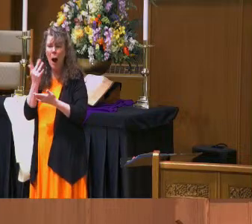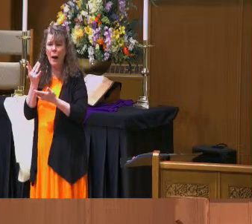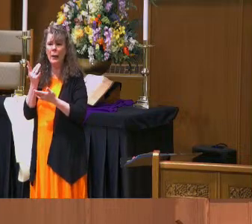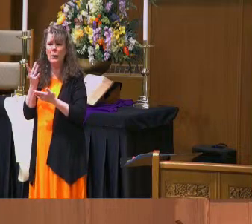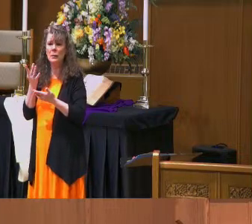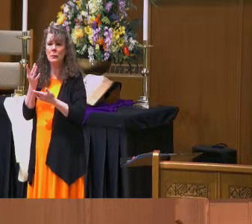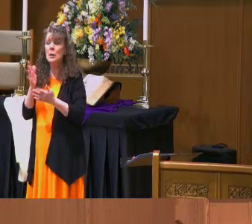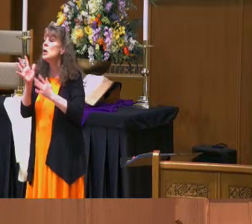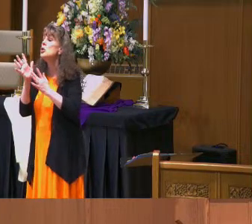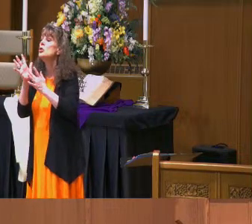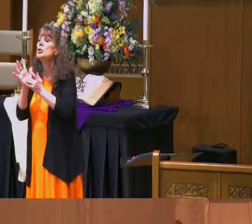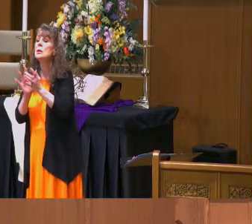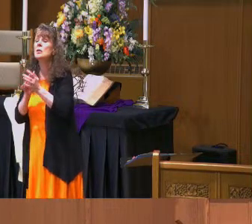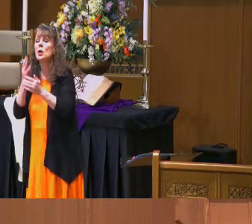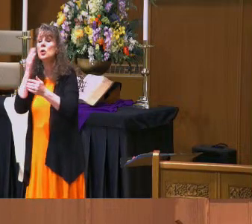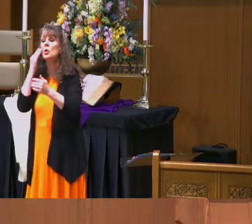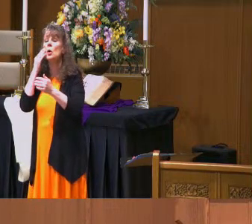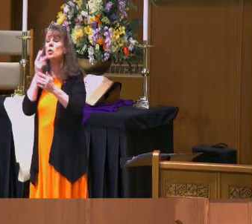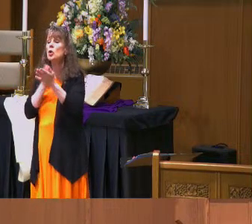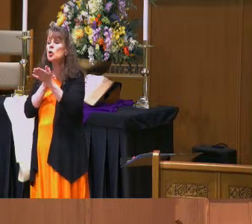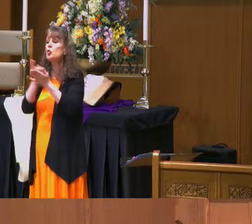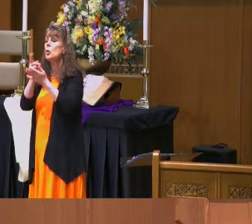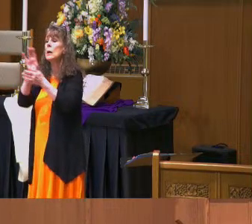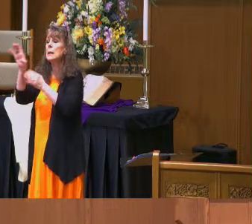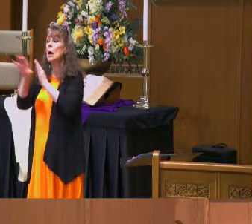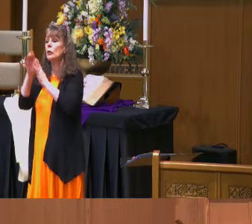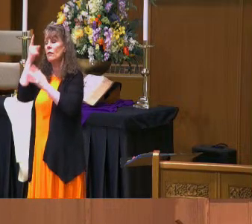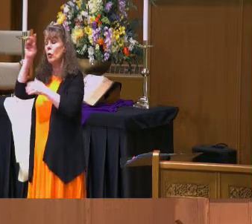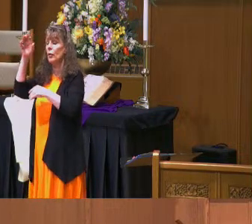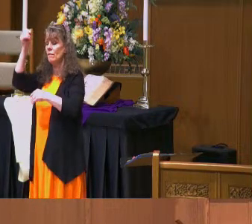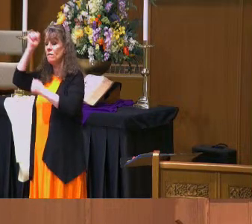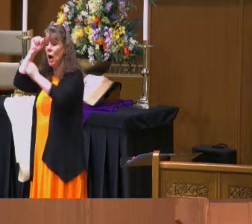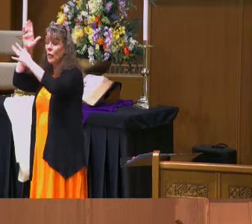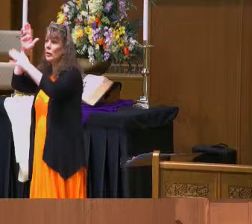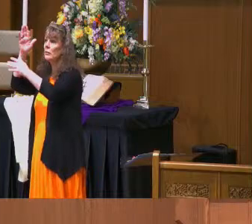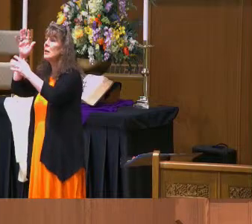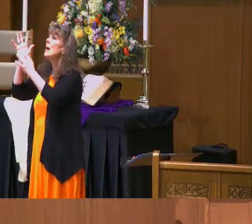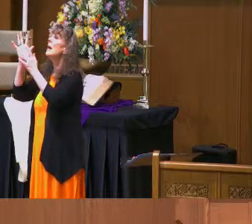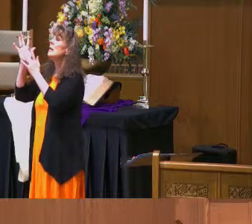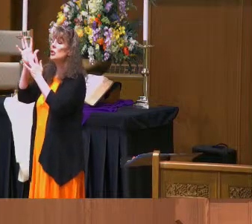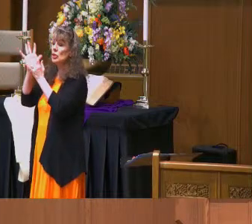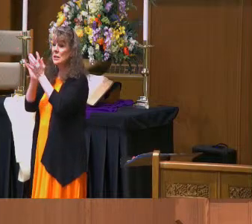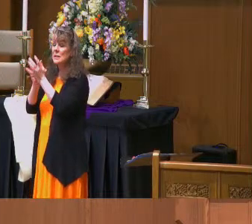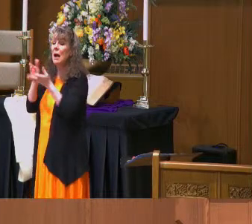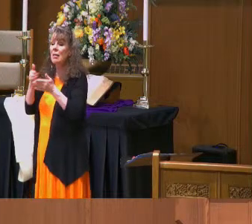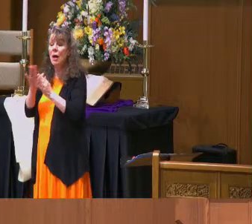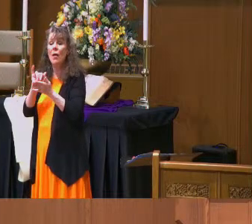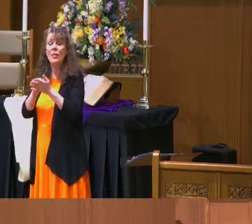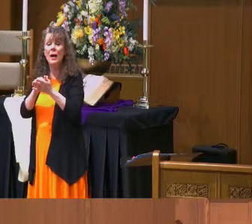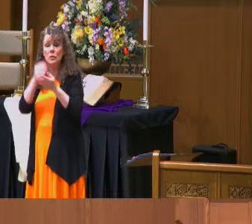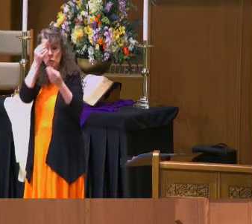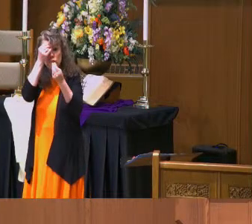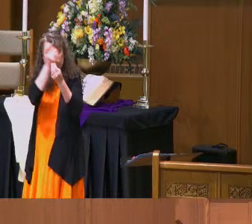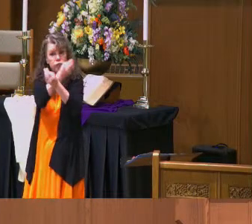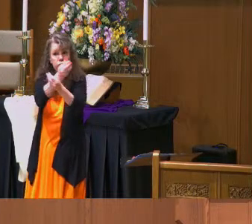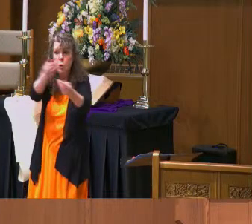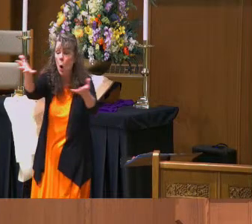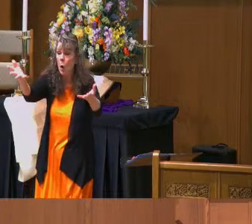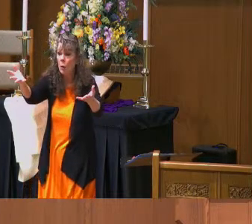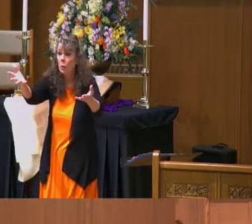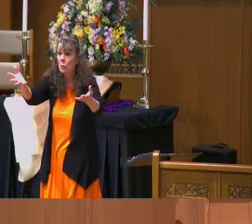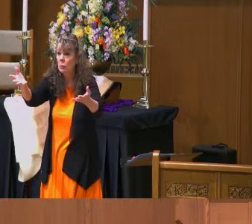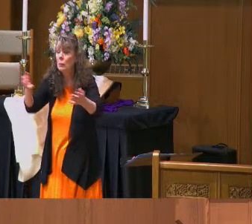Jesus knows the true character of the Father, and Jesus has made the true character of the Father known to us. And